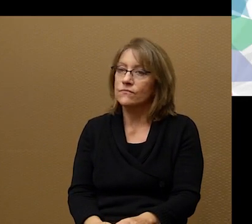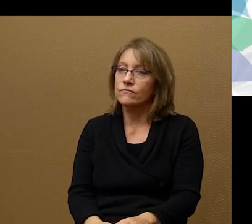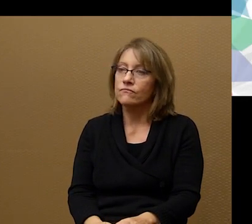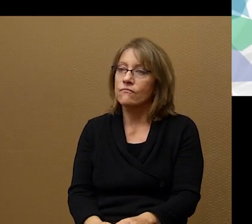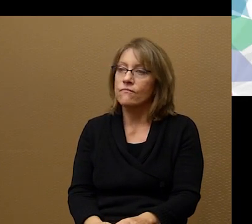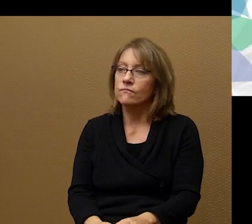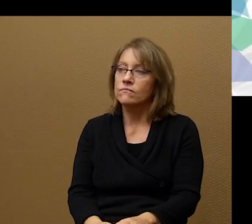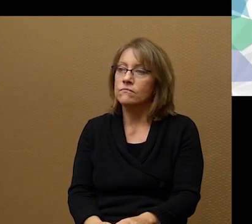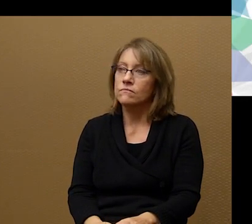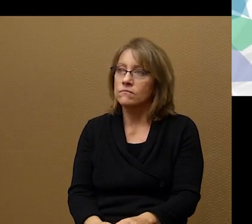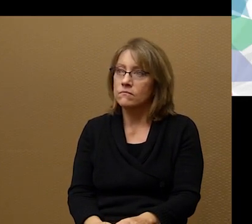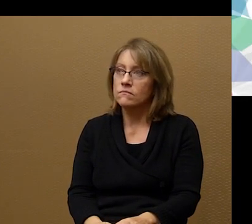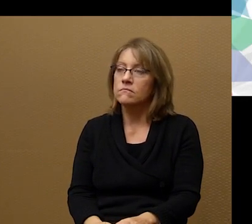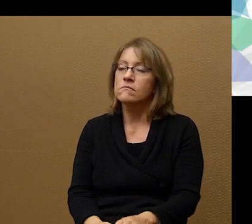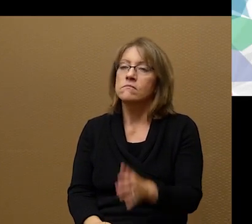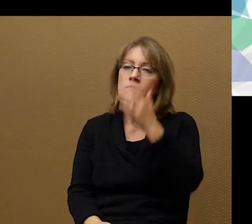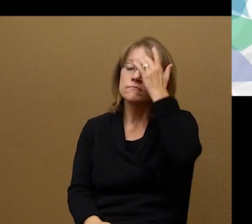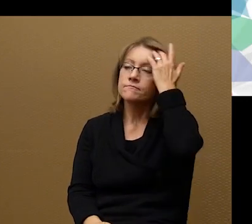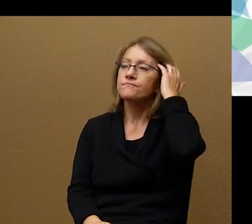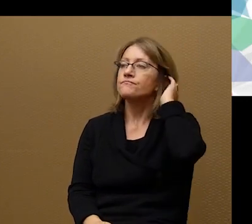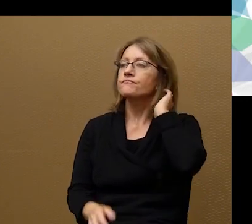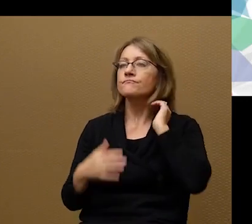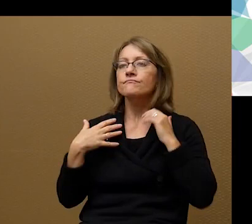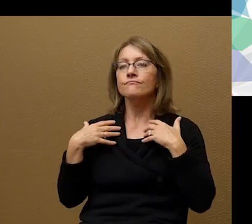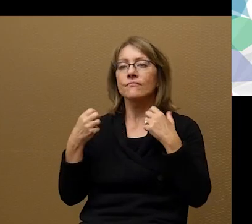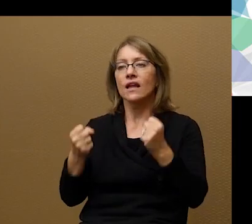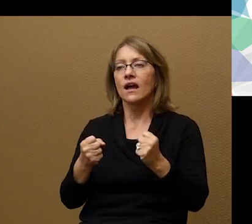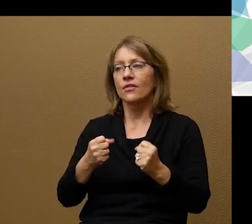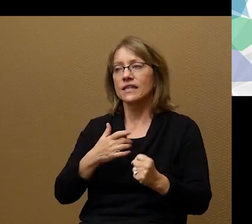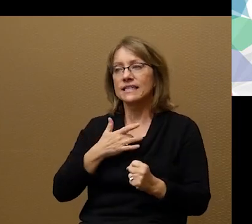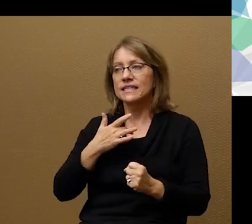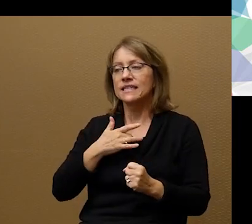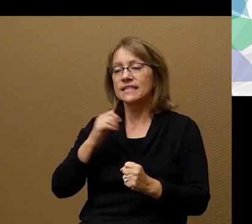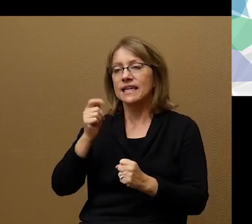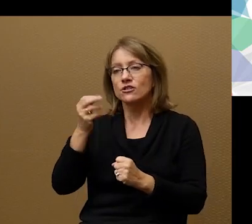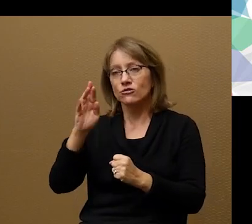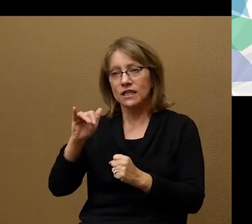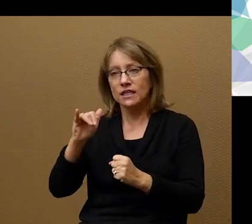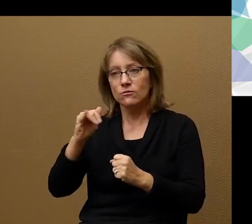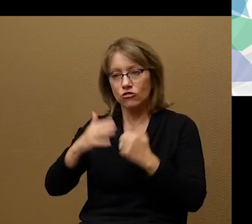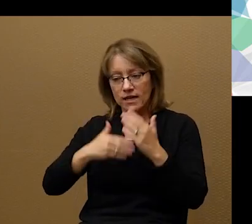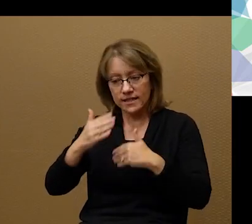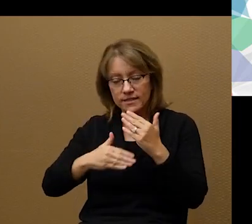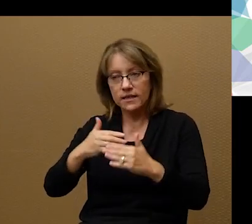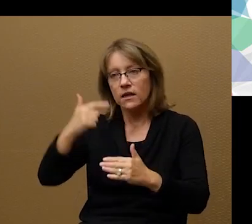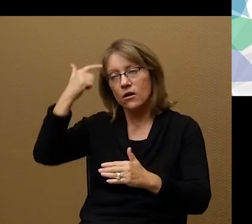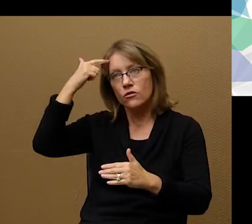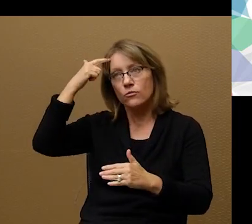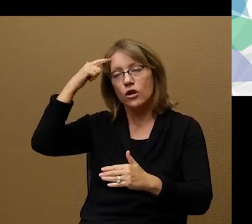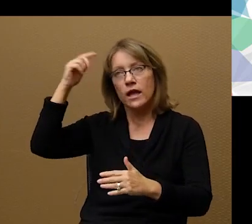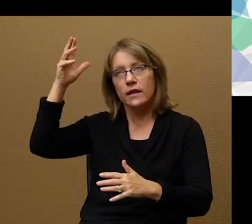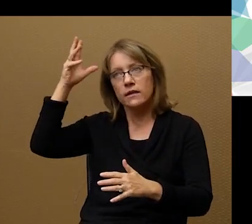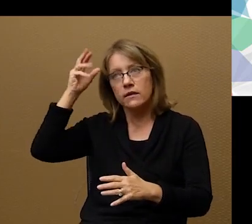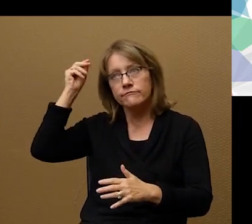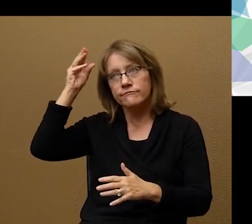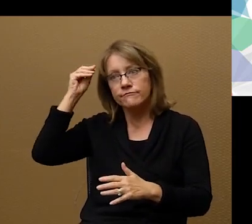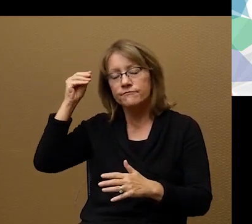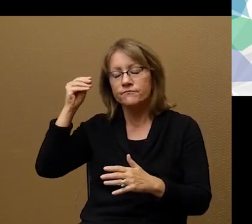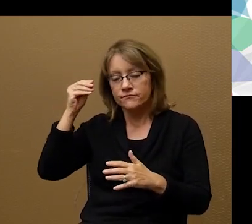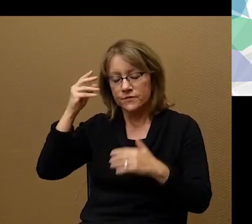So a healthy sensory processing, our brain takes in and registers all this information, like I said, at the Thanksgiving